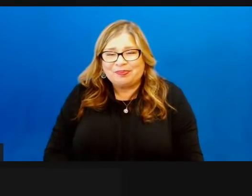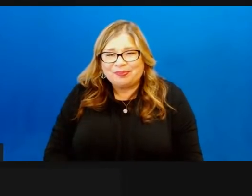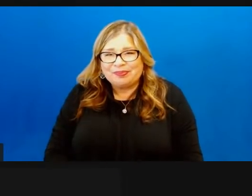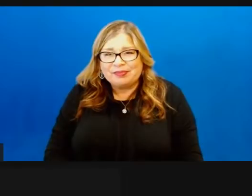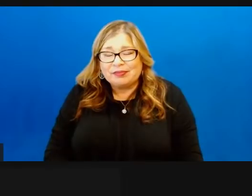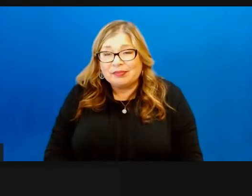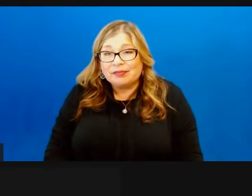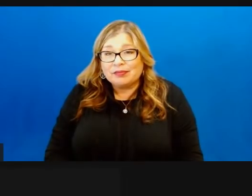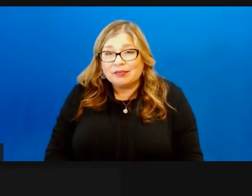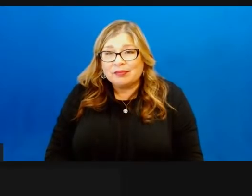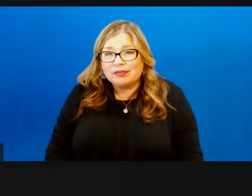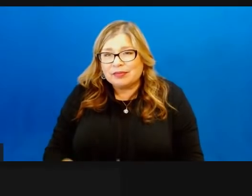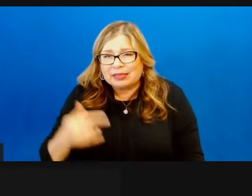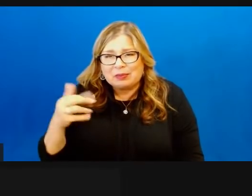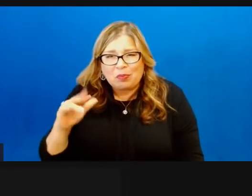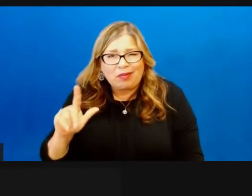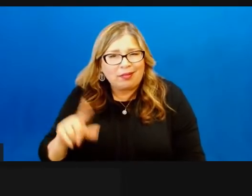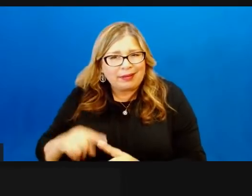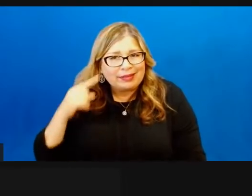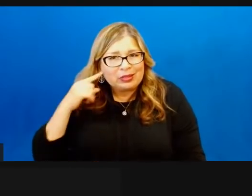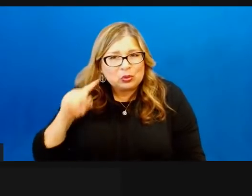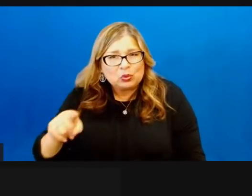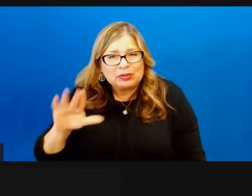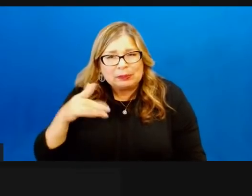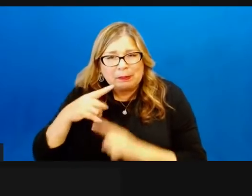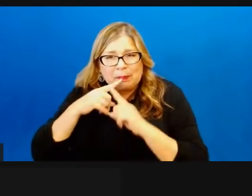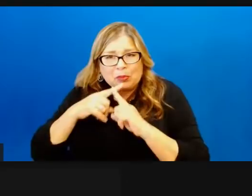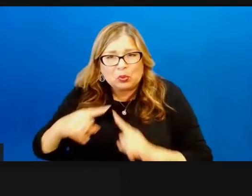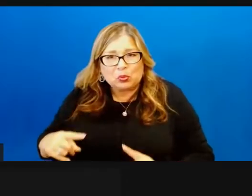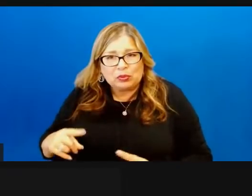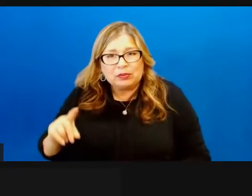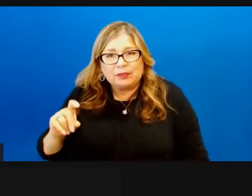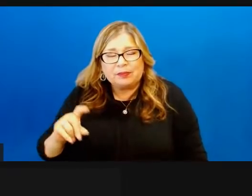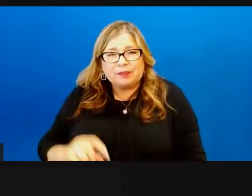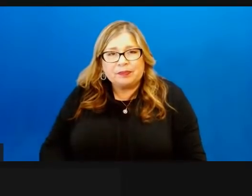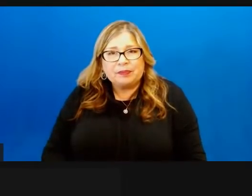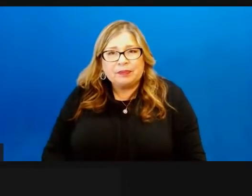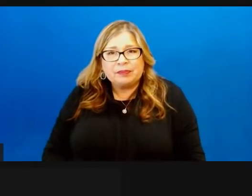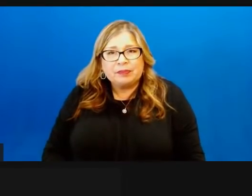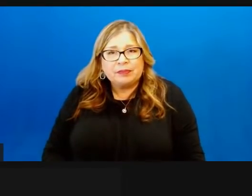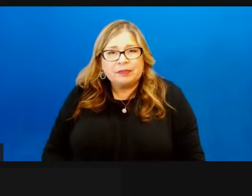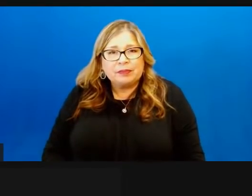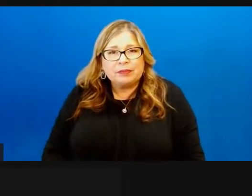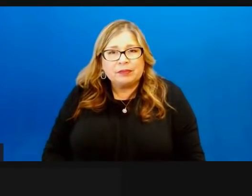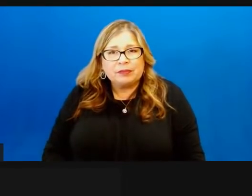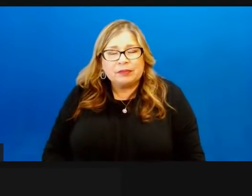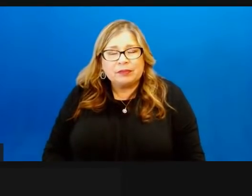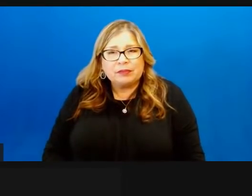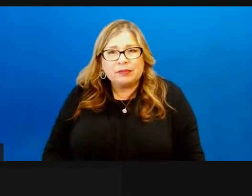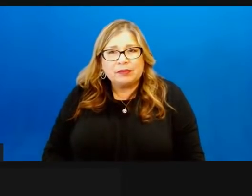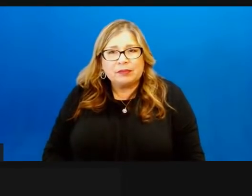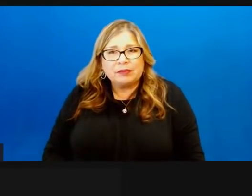Paul, you may be on mute. Roger, we had a question from Paul earlier.